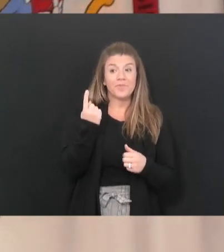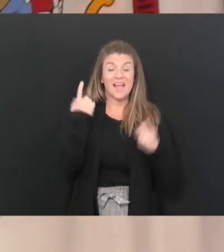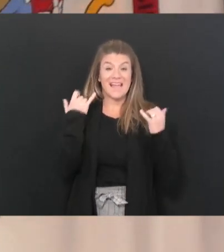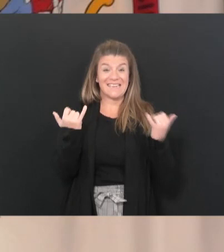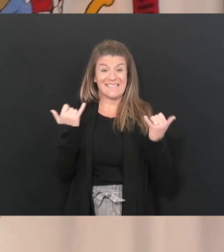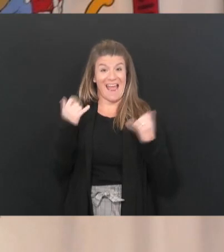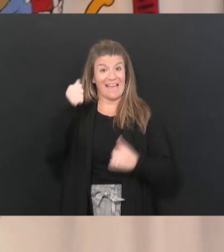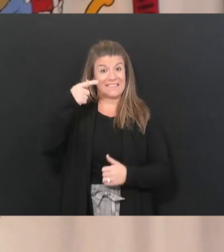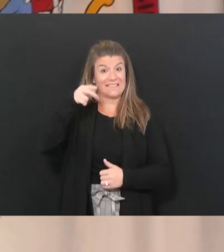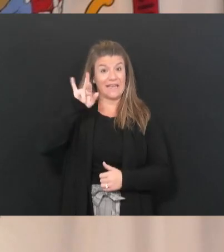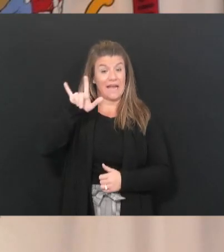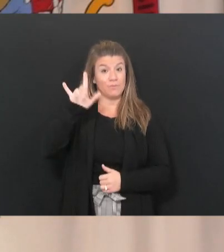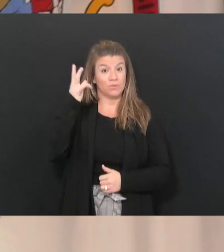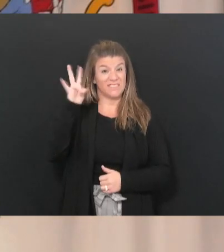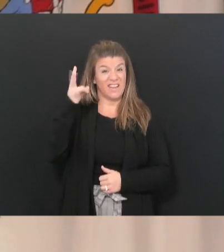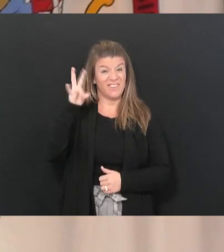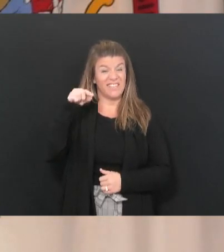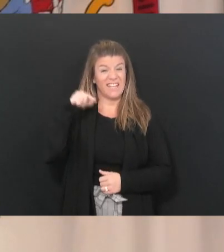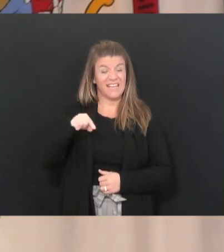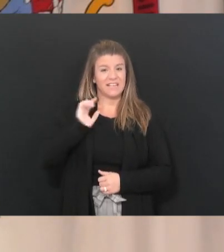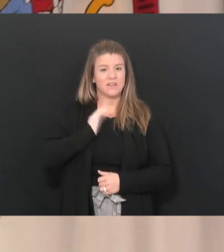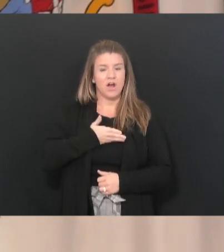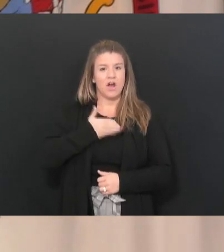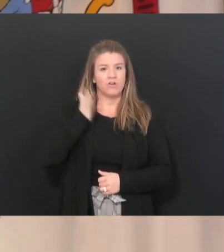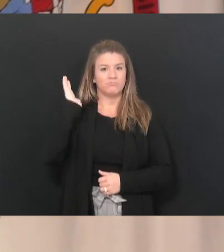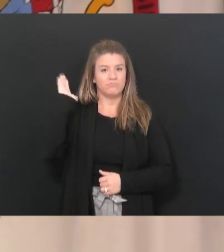Today, April 17th, this is our briefing